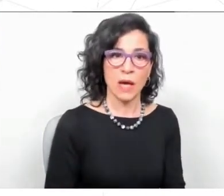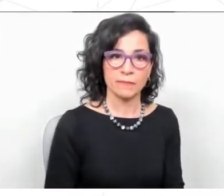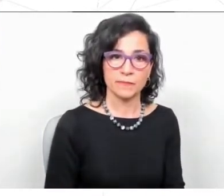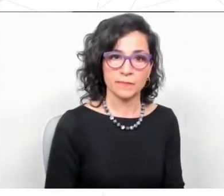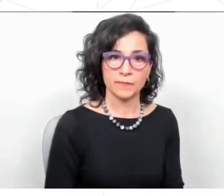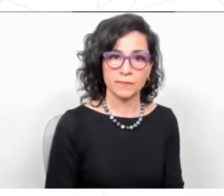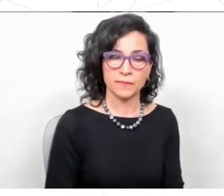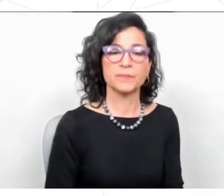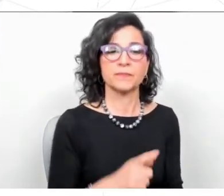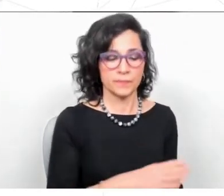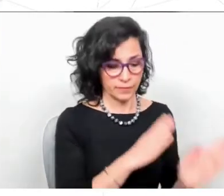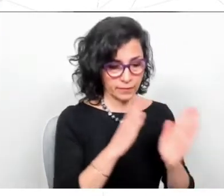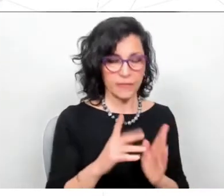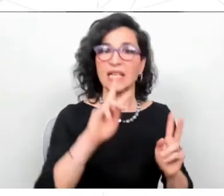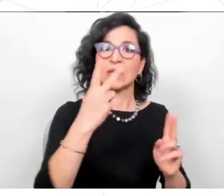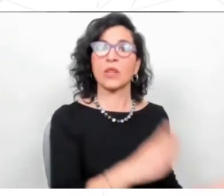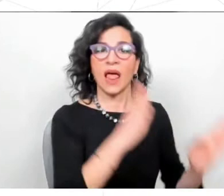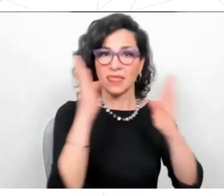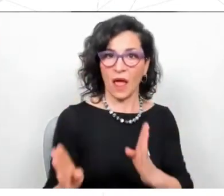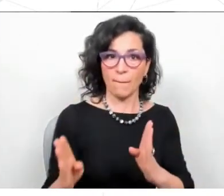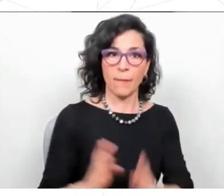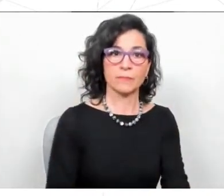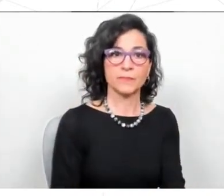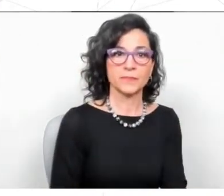So on to station 2.